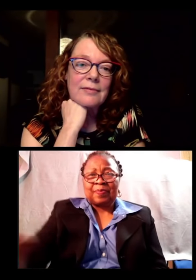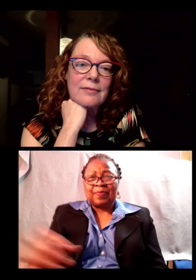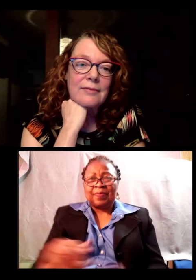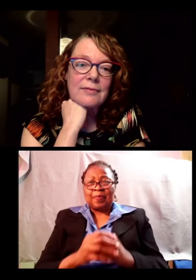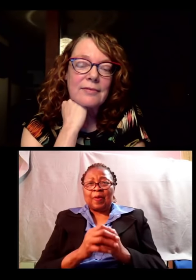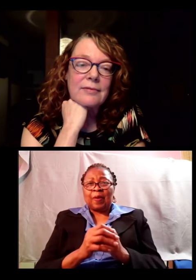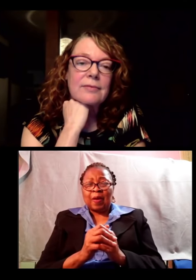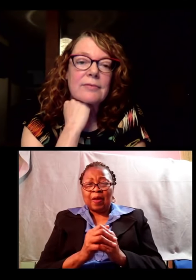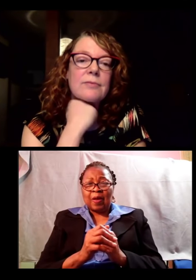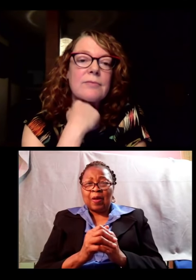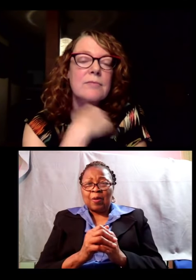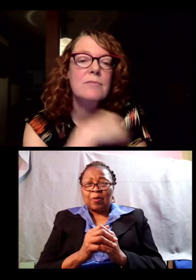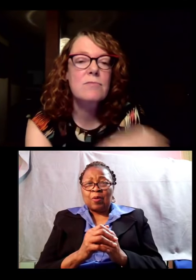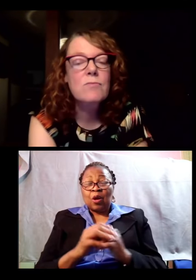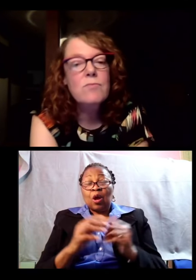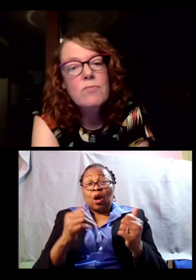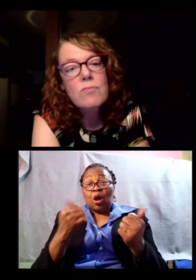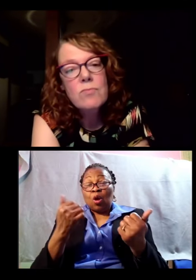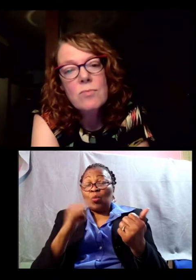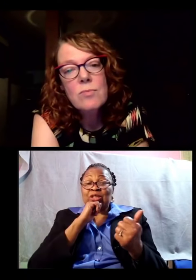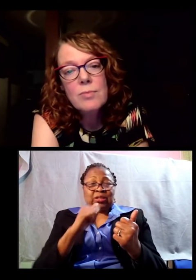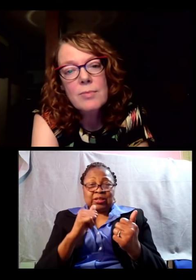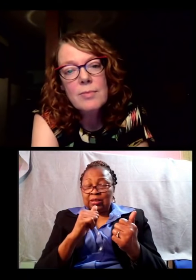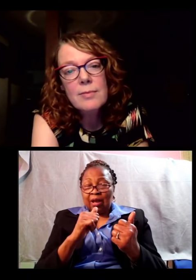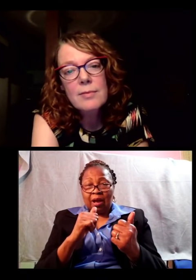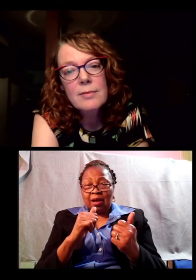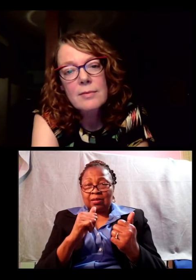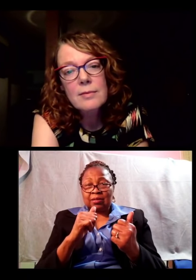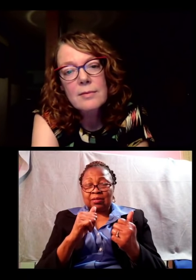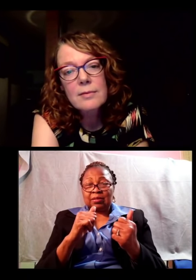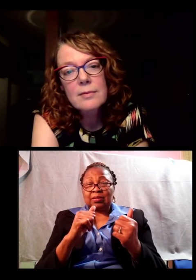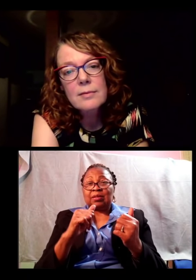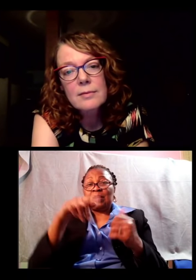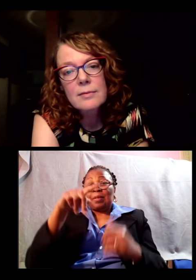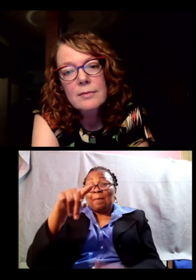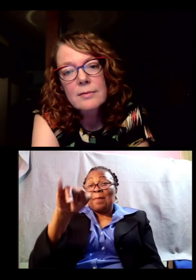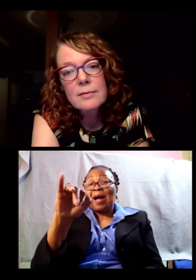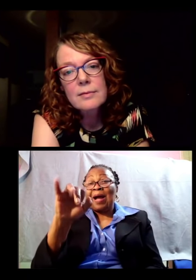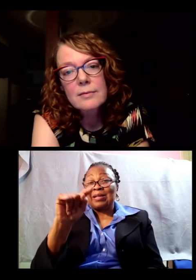right, which had not been, they had been pietists